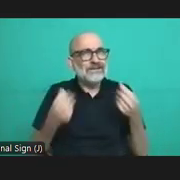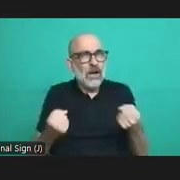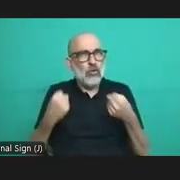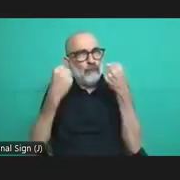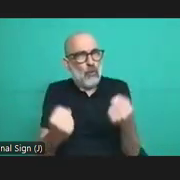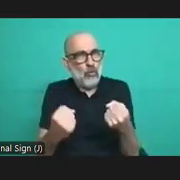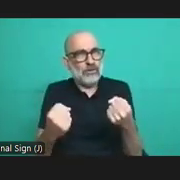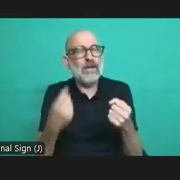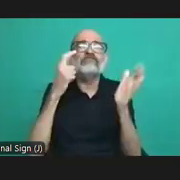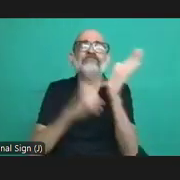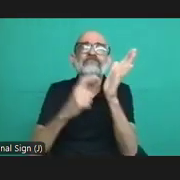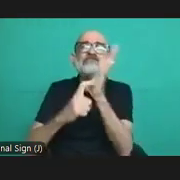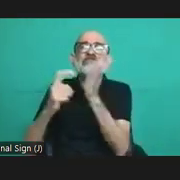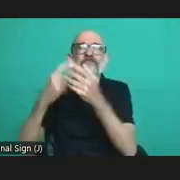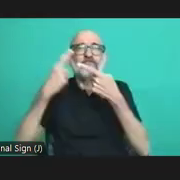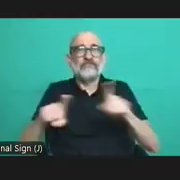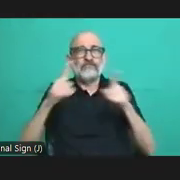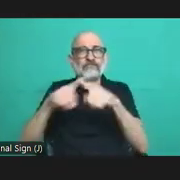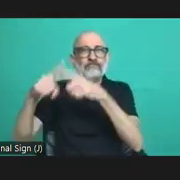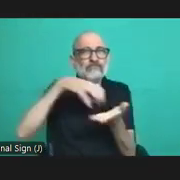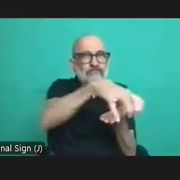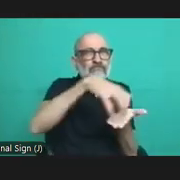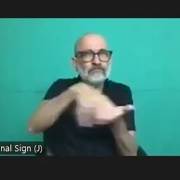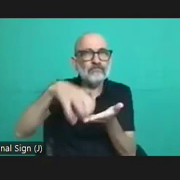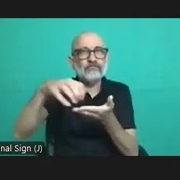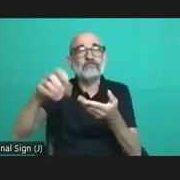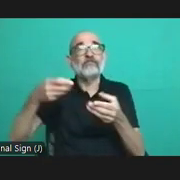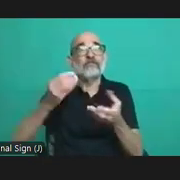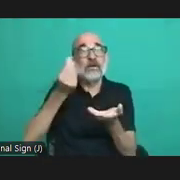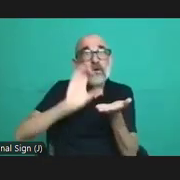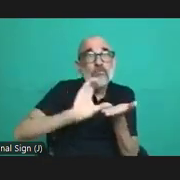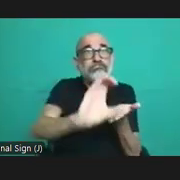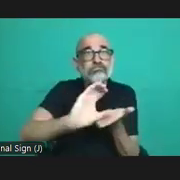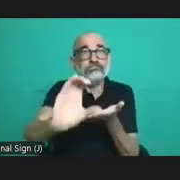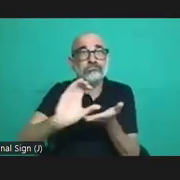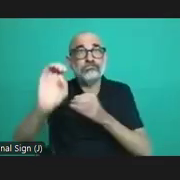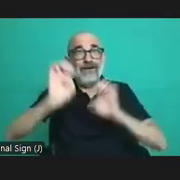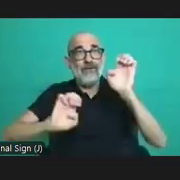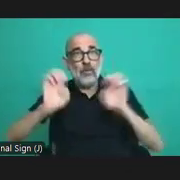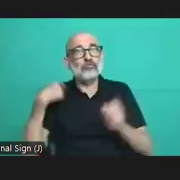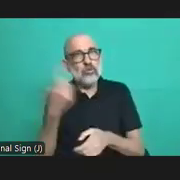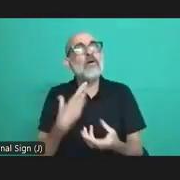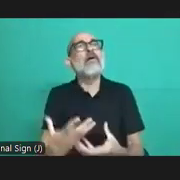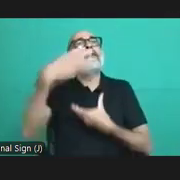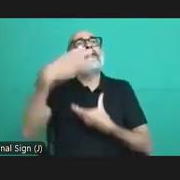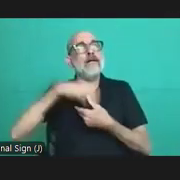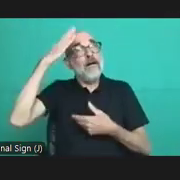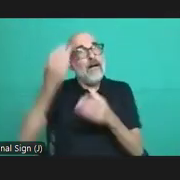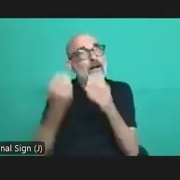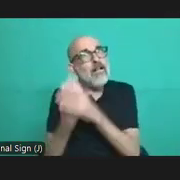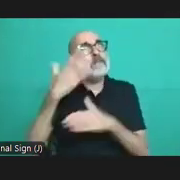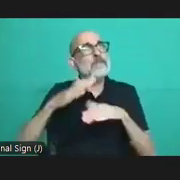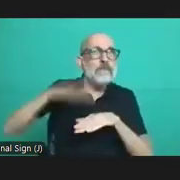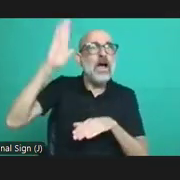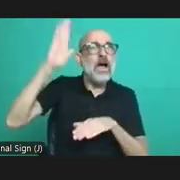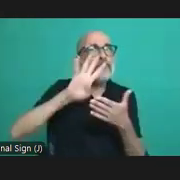health policies and plans. And so it's really truly commendable to see so many countries in the Caribbean making significant strides in